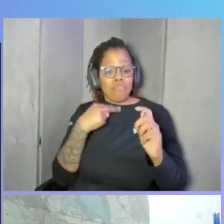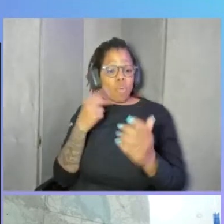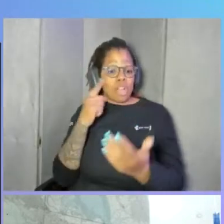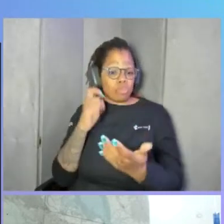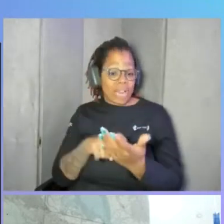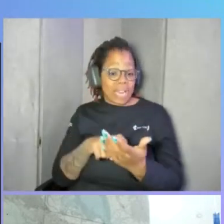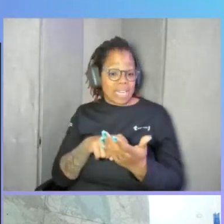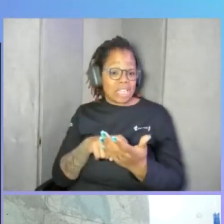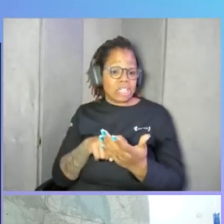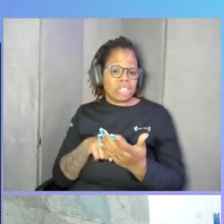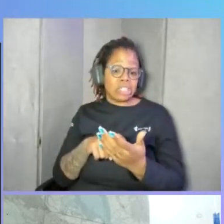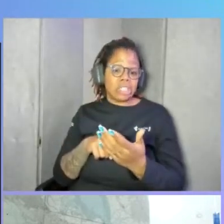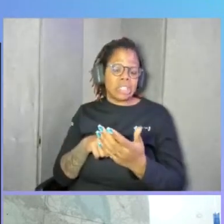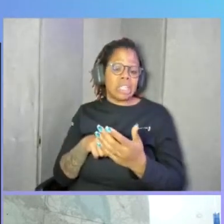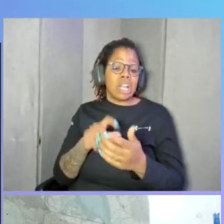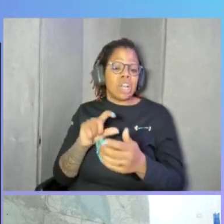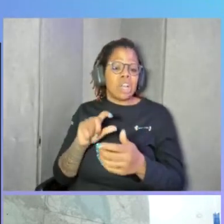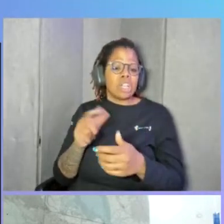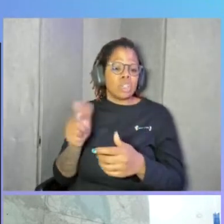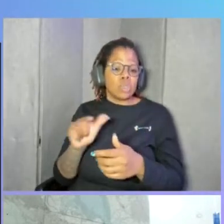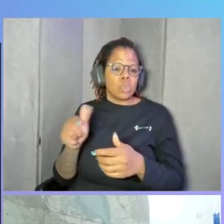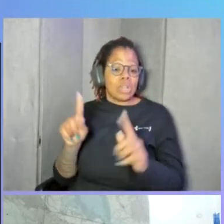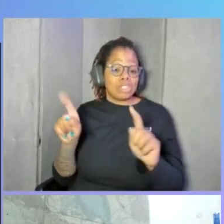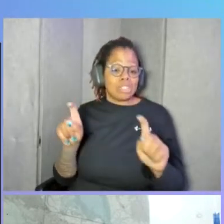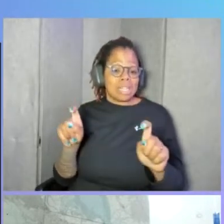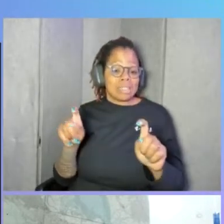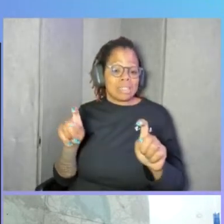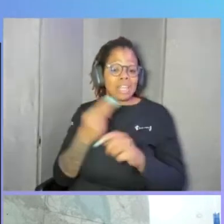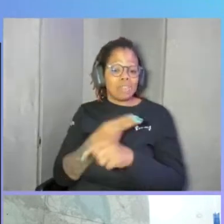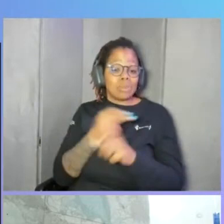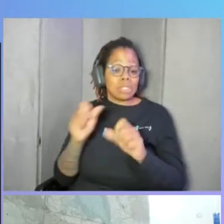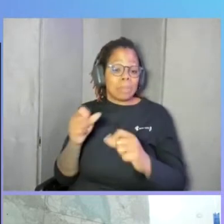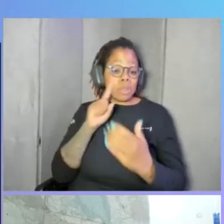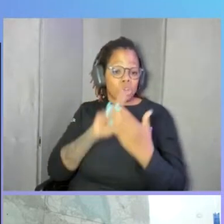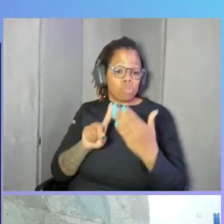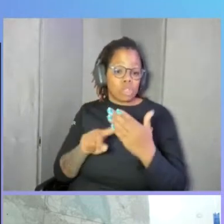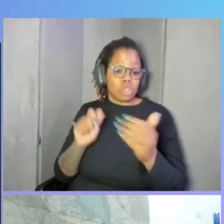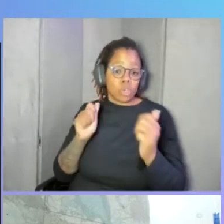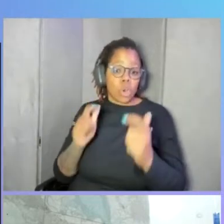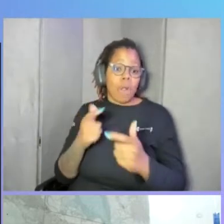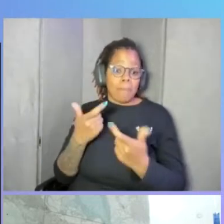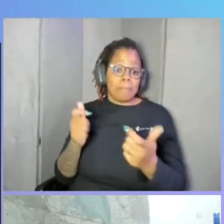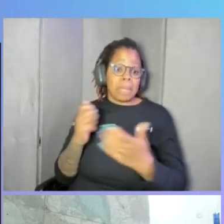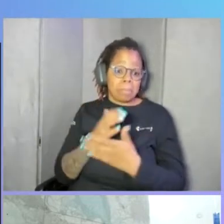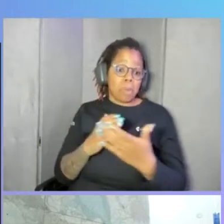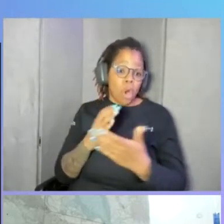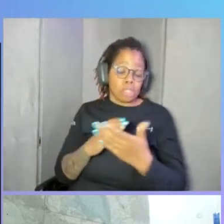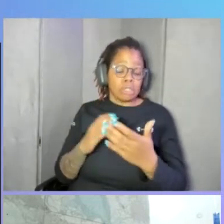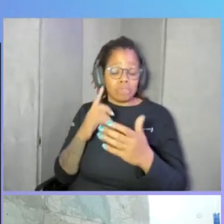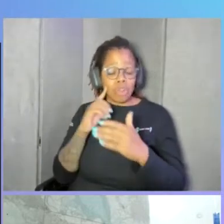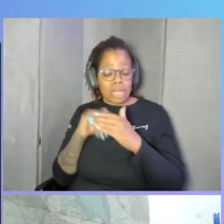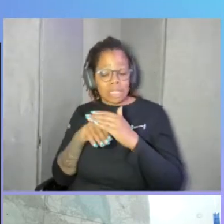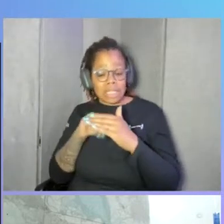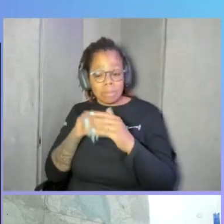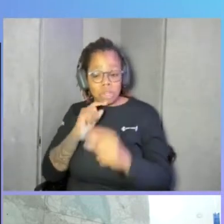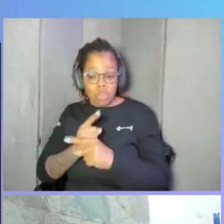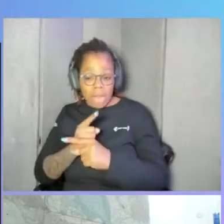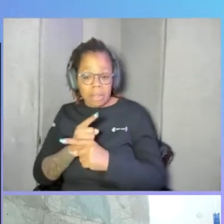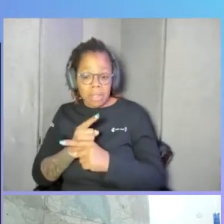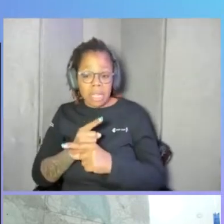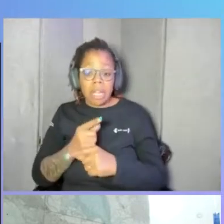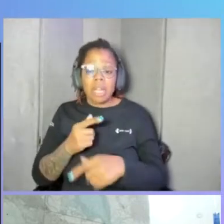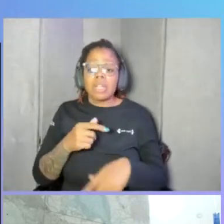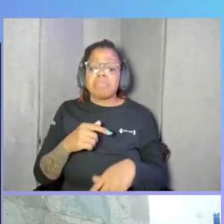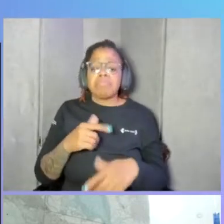recognition, switch testing, and usability research are all big parts of accessibility, okay?